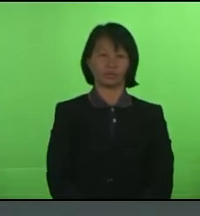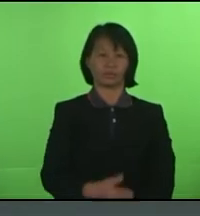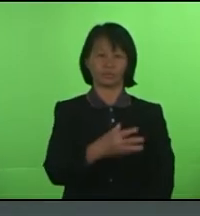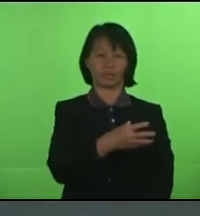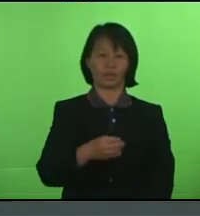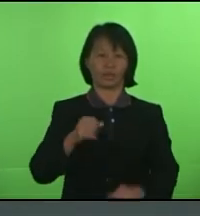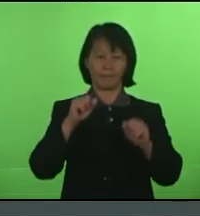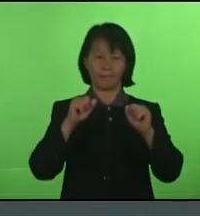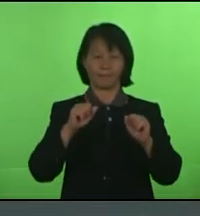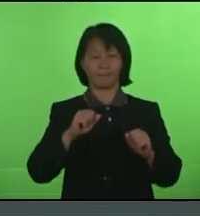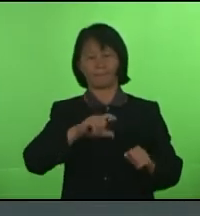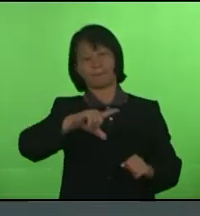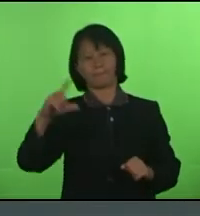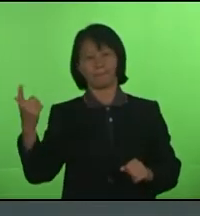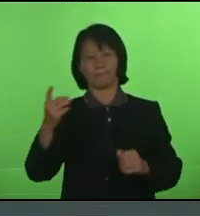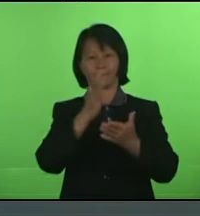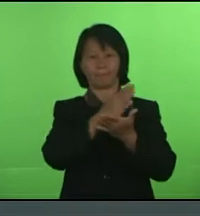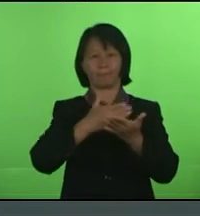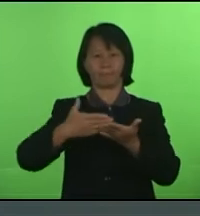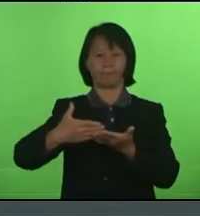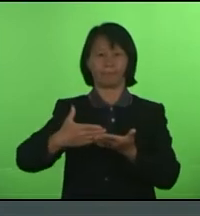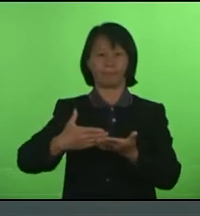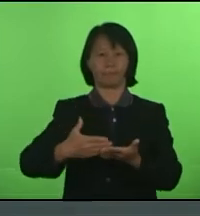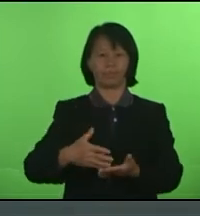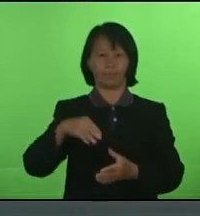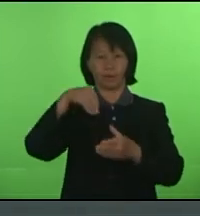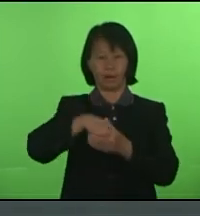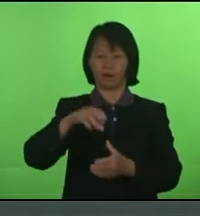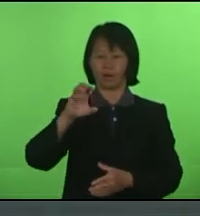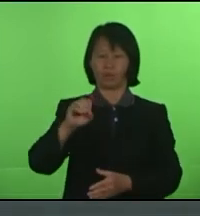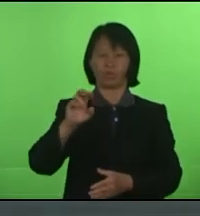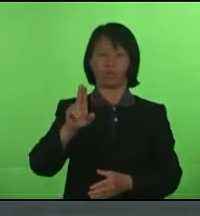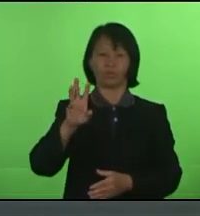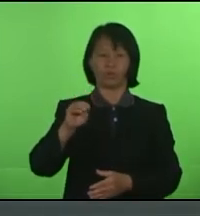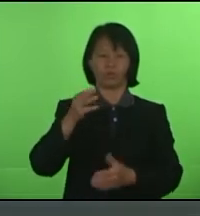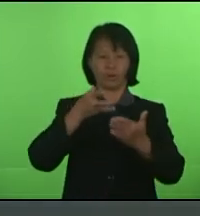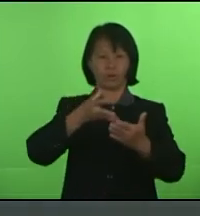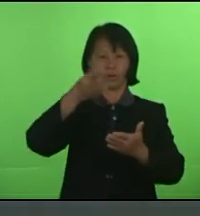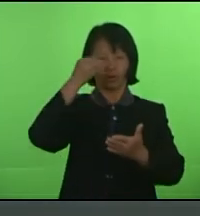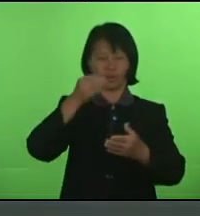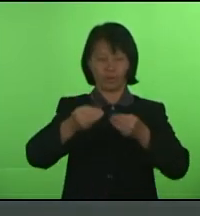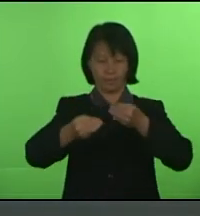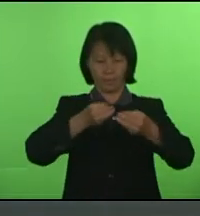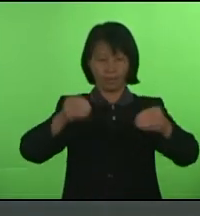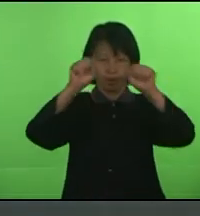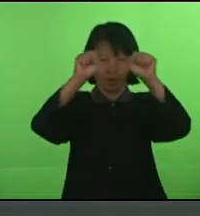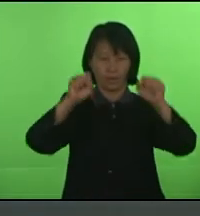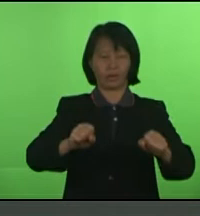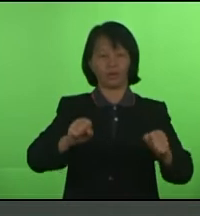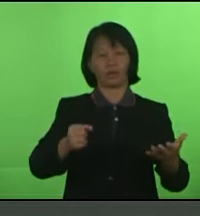your module. The next part is on the OUM's learning management system.